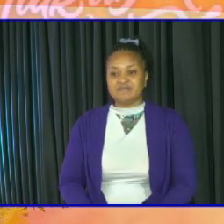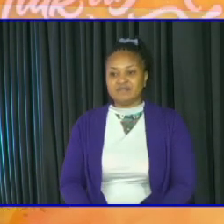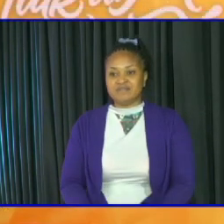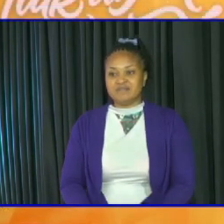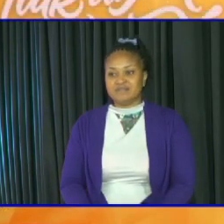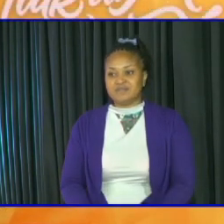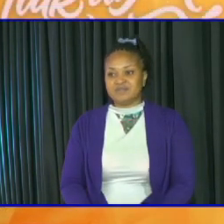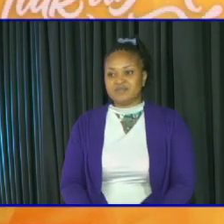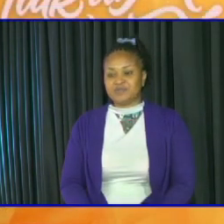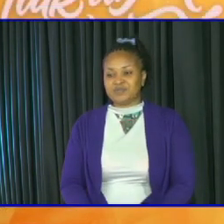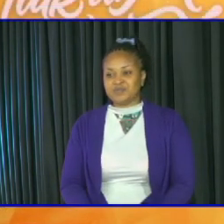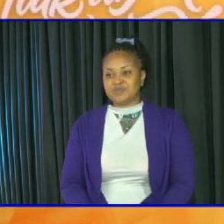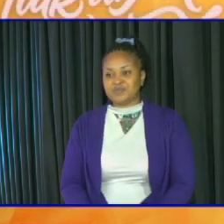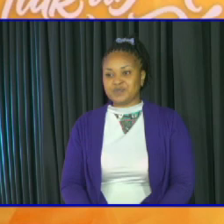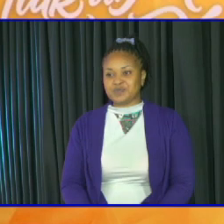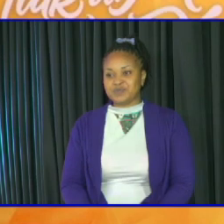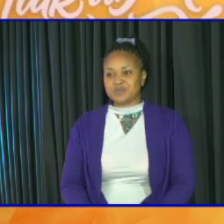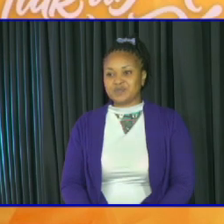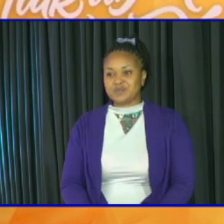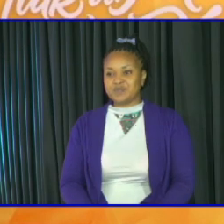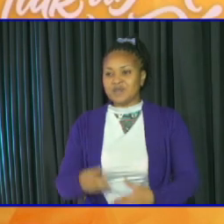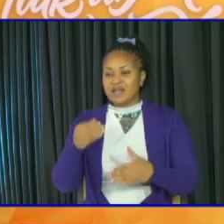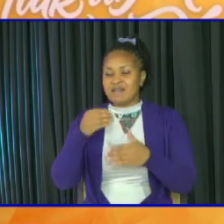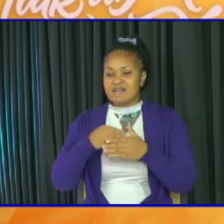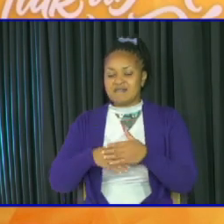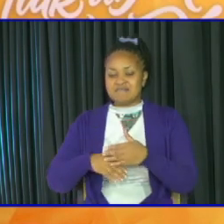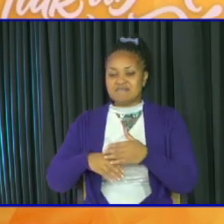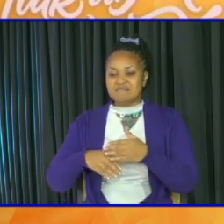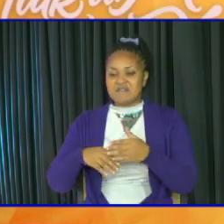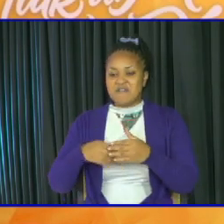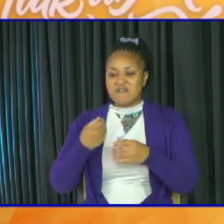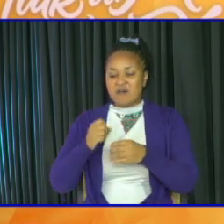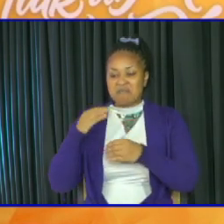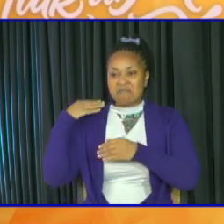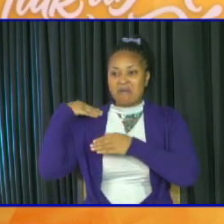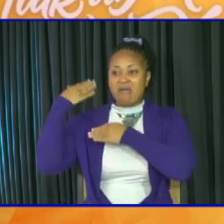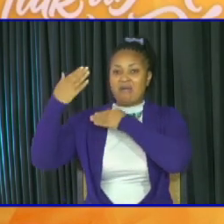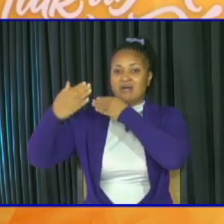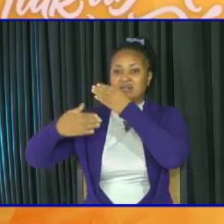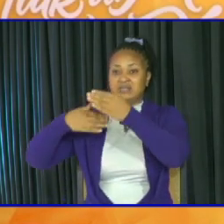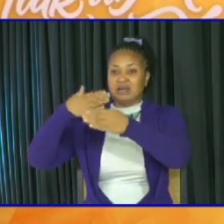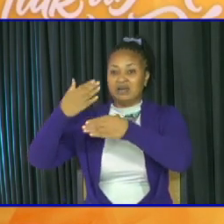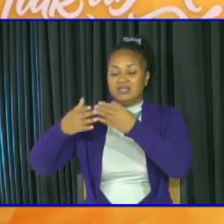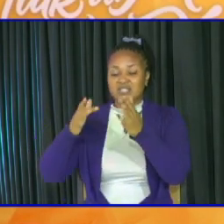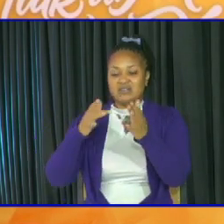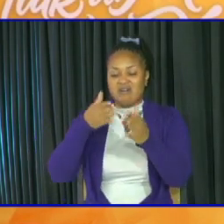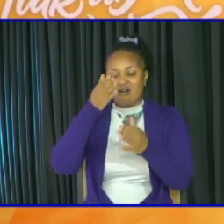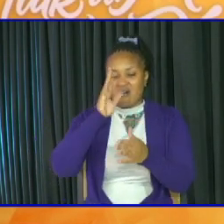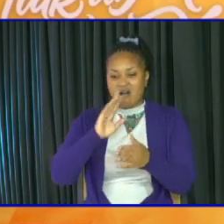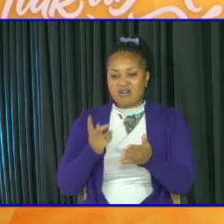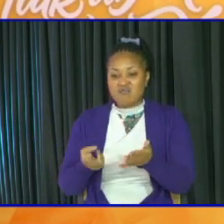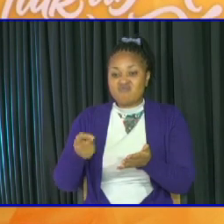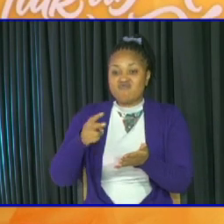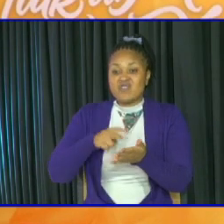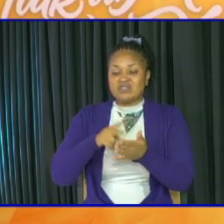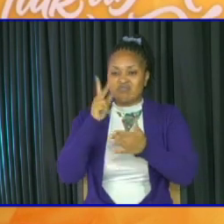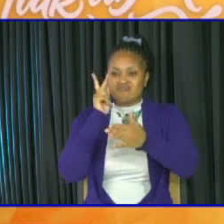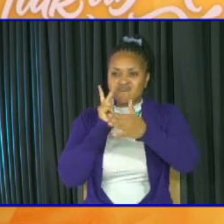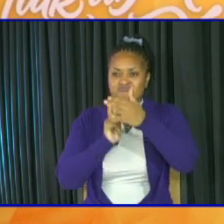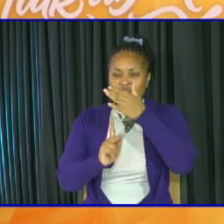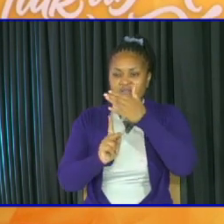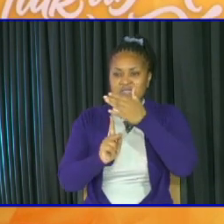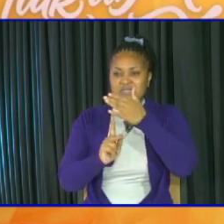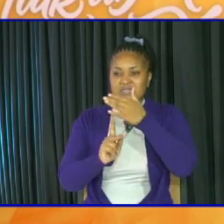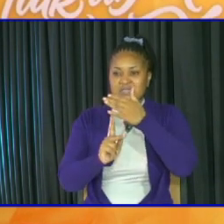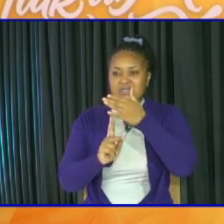In every age, God has raised up prophets and mouthpieces to speak his